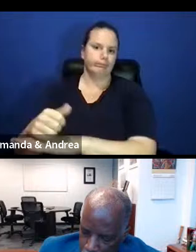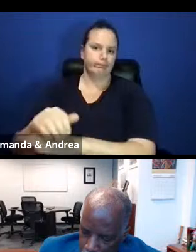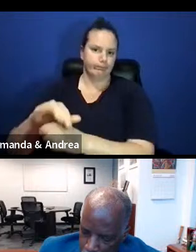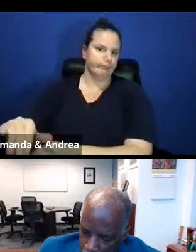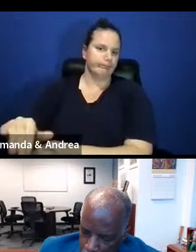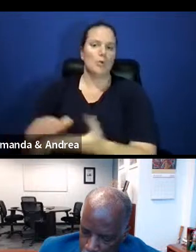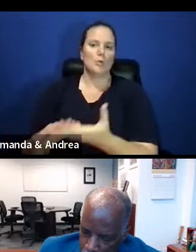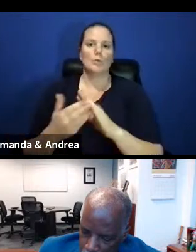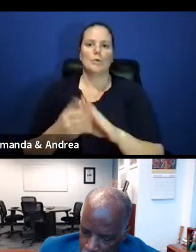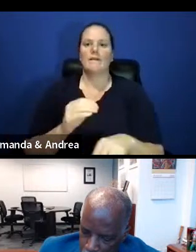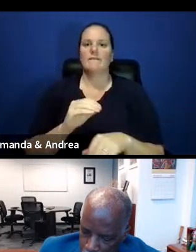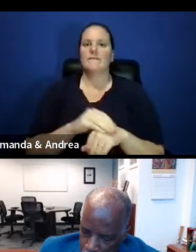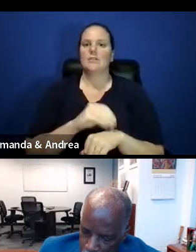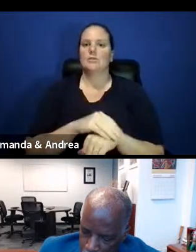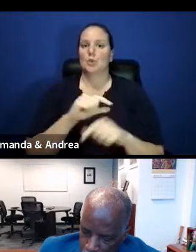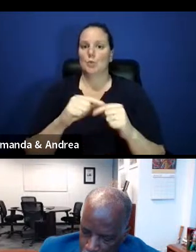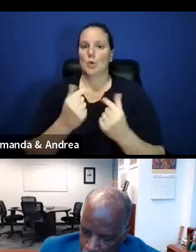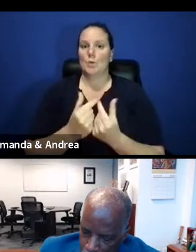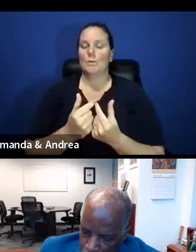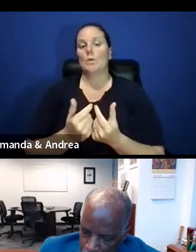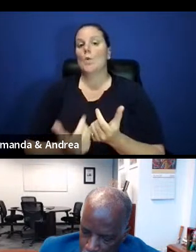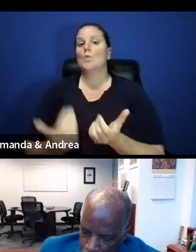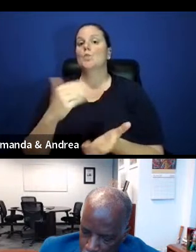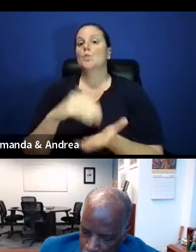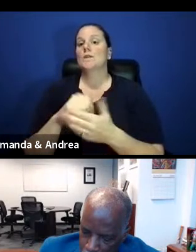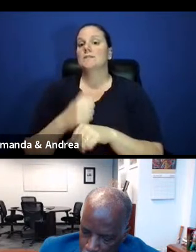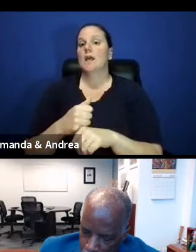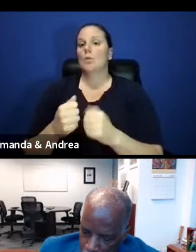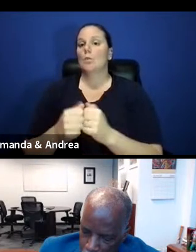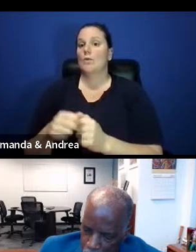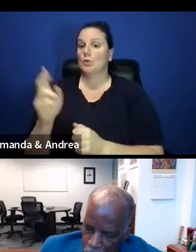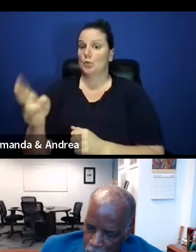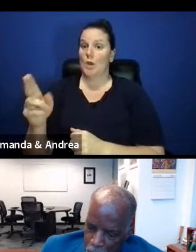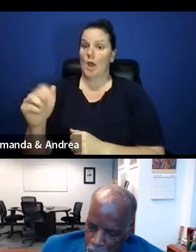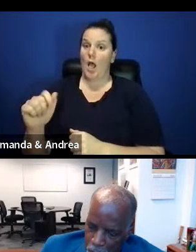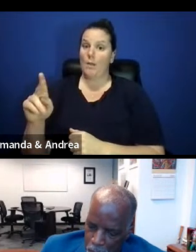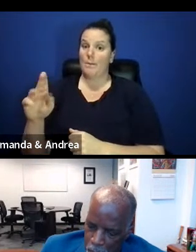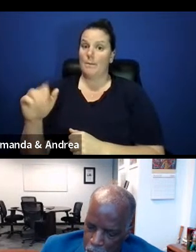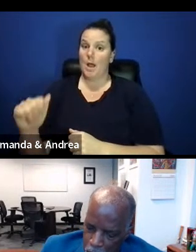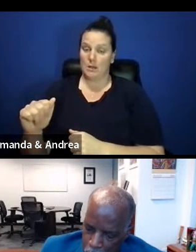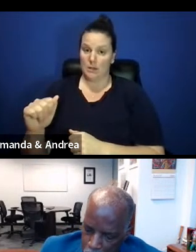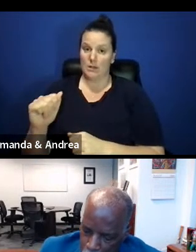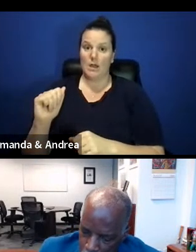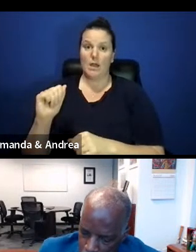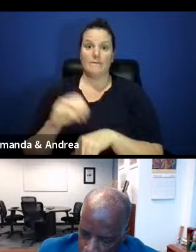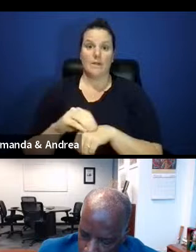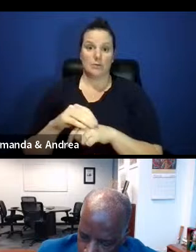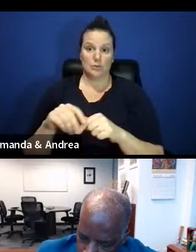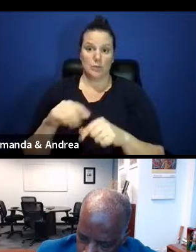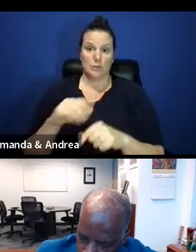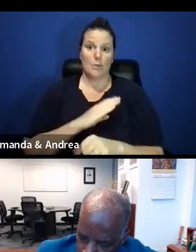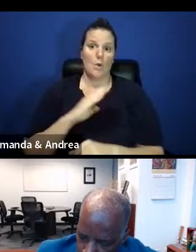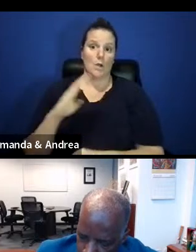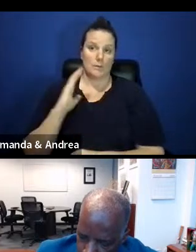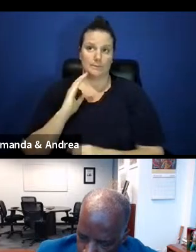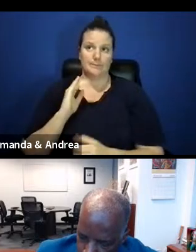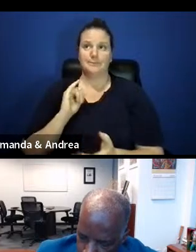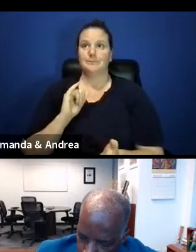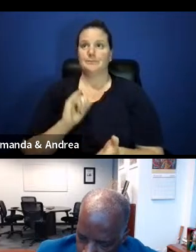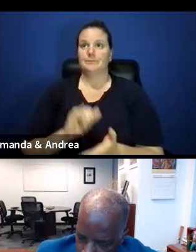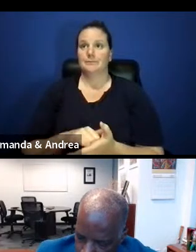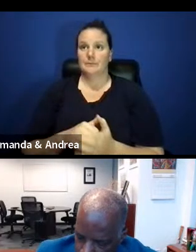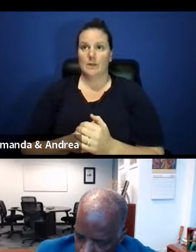group, and we reset with the Historic Albina Advisory Board. And the Historic Albina Advisory Board